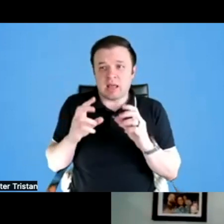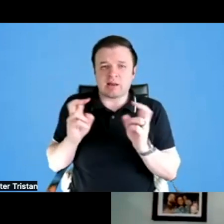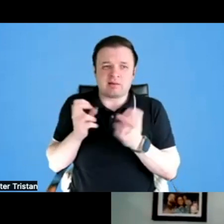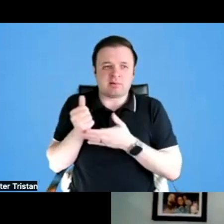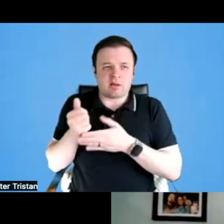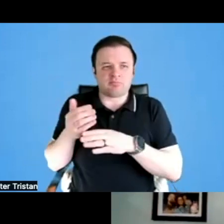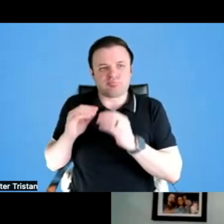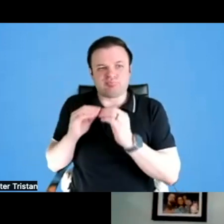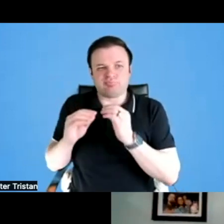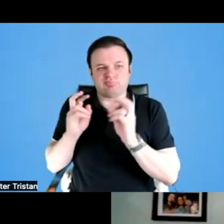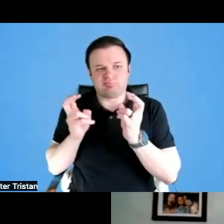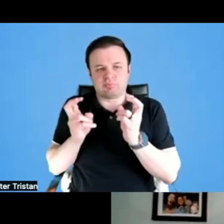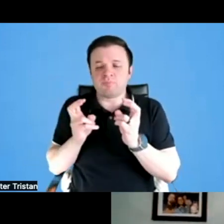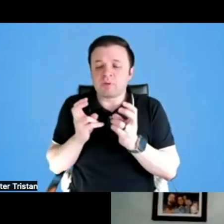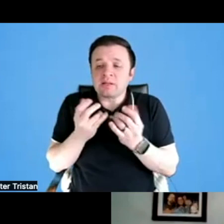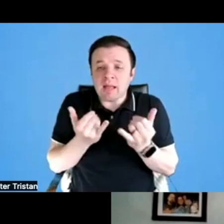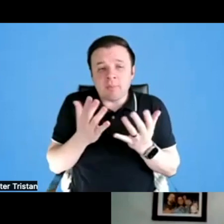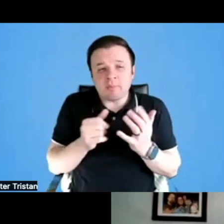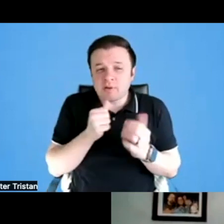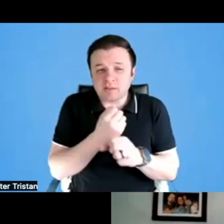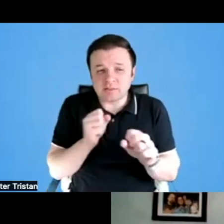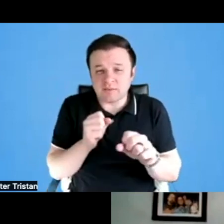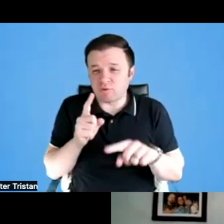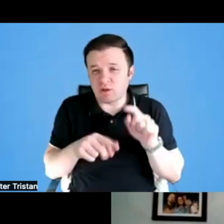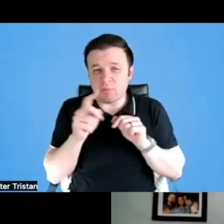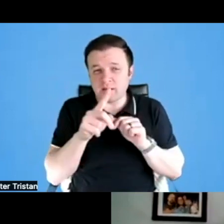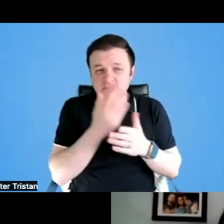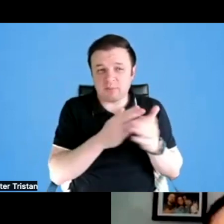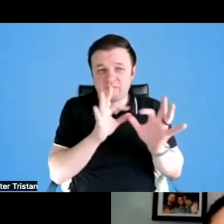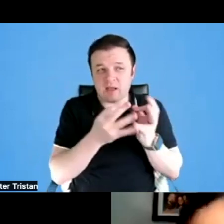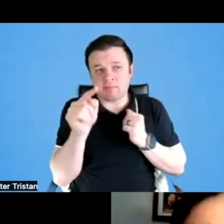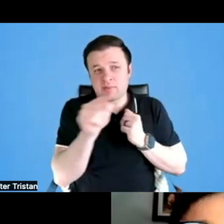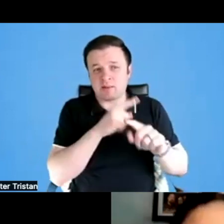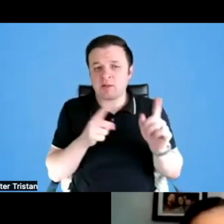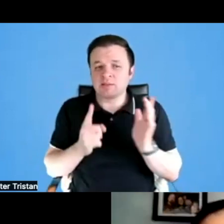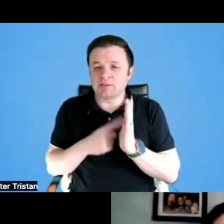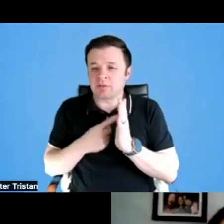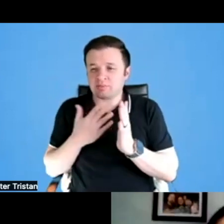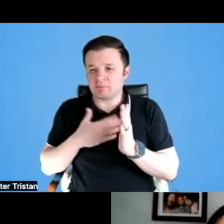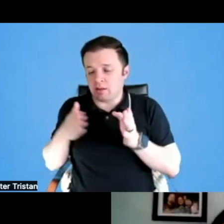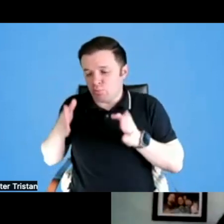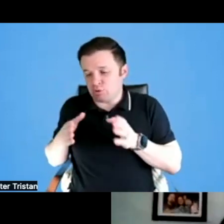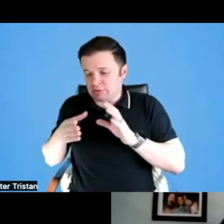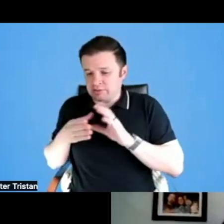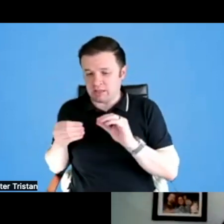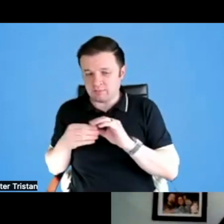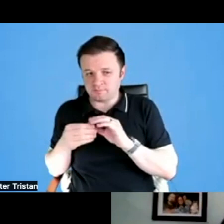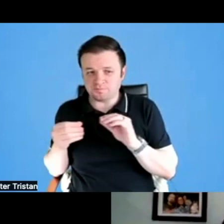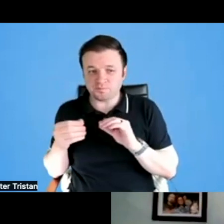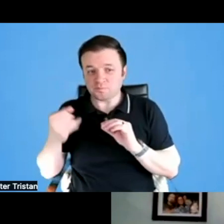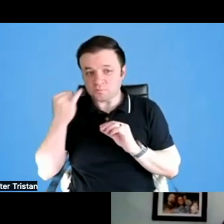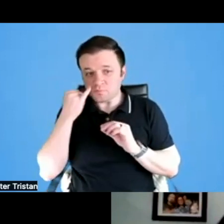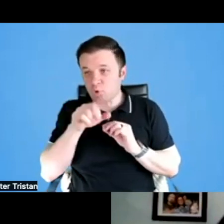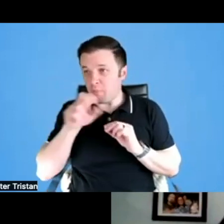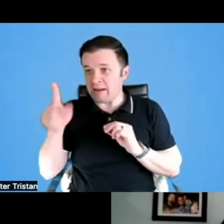possible that there may be unsafe family that we can't go back to, but also sometimes it could be my person said, if you go back to them,